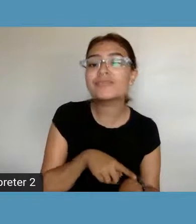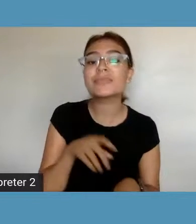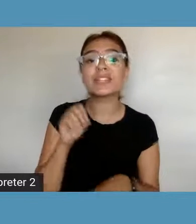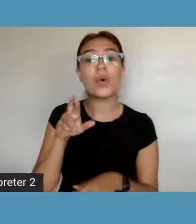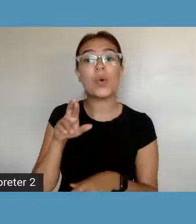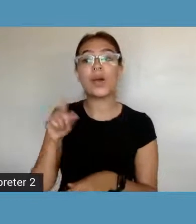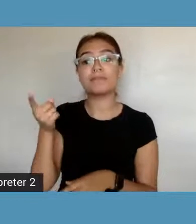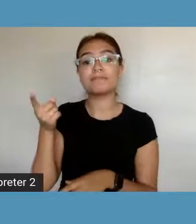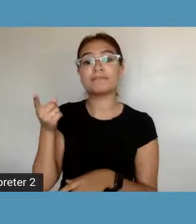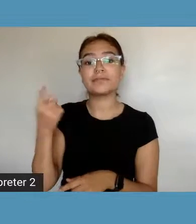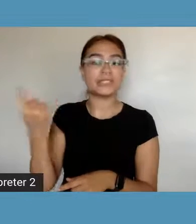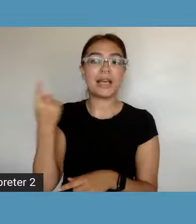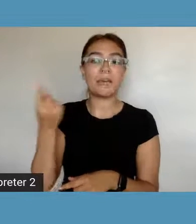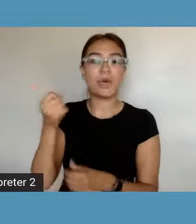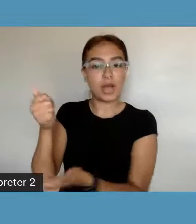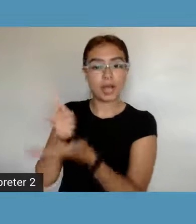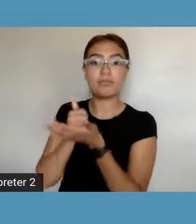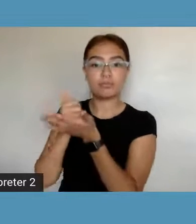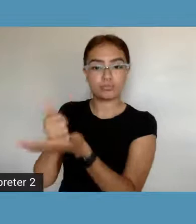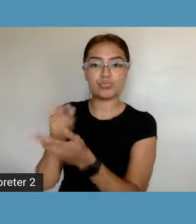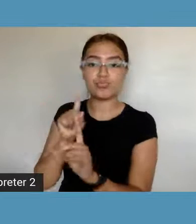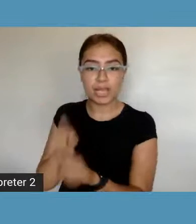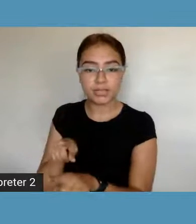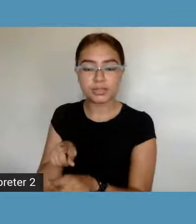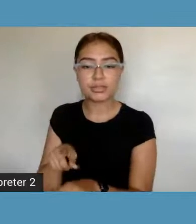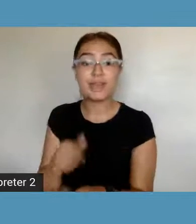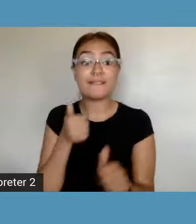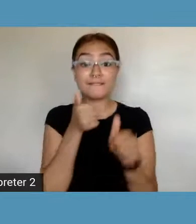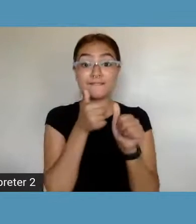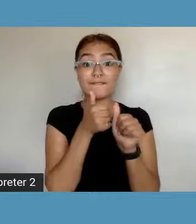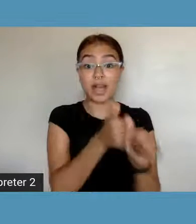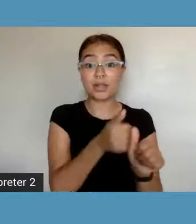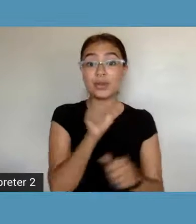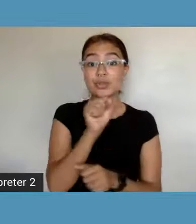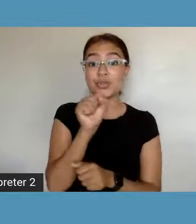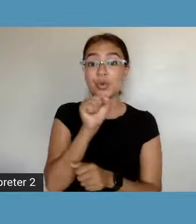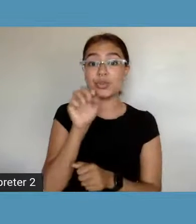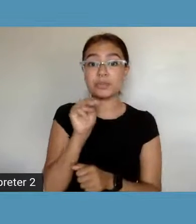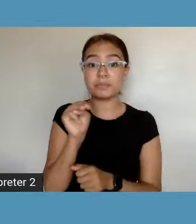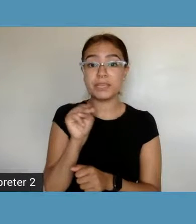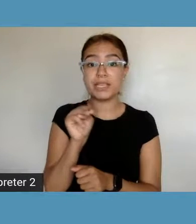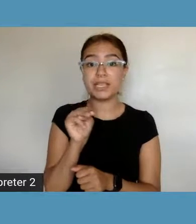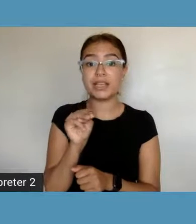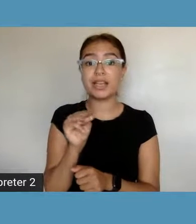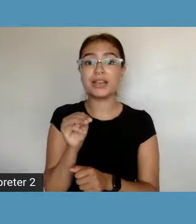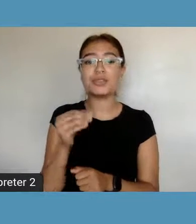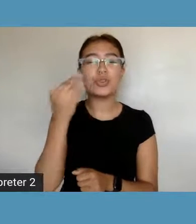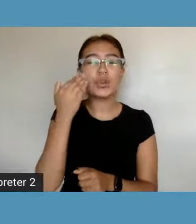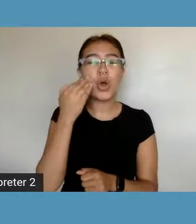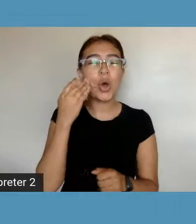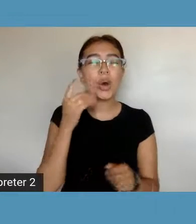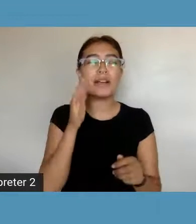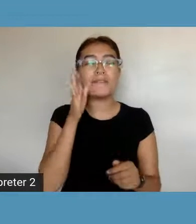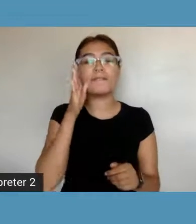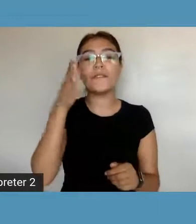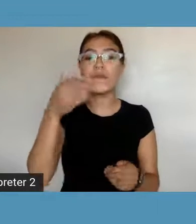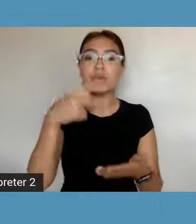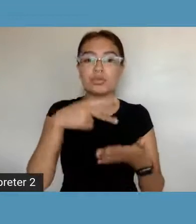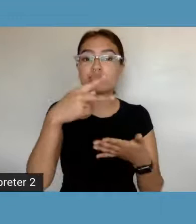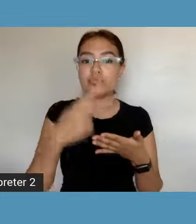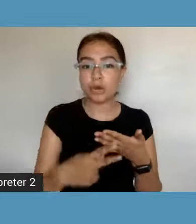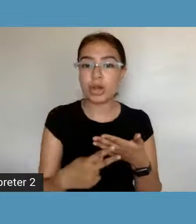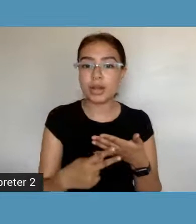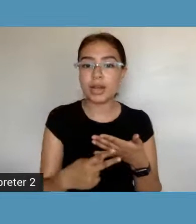community will answer you. Be sure to follow us on social media to stay aware of future programs. Links will be provided in the chat for